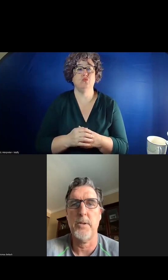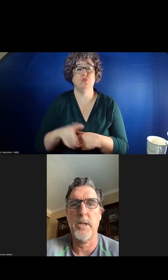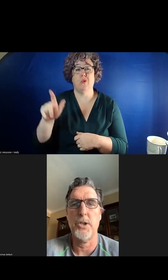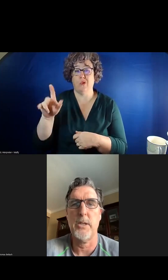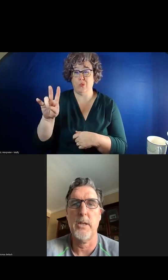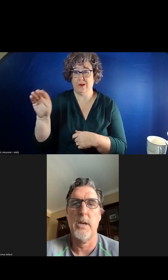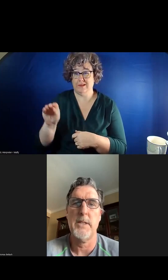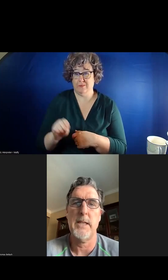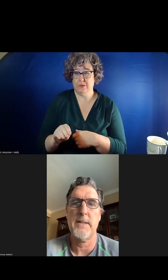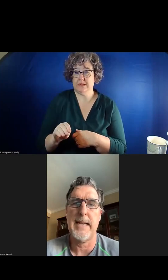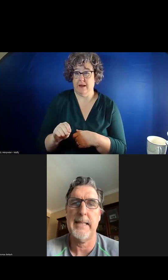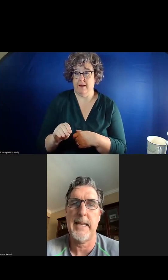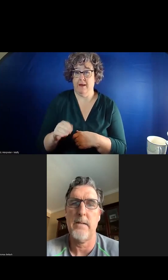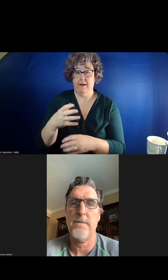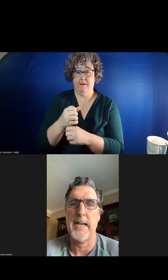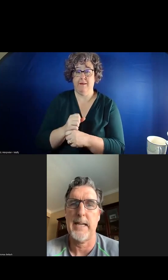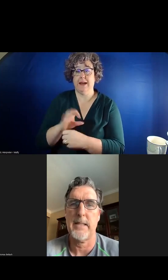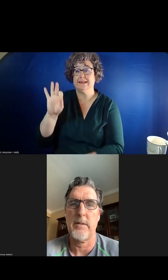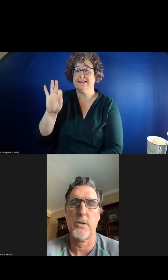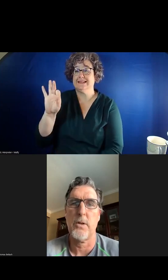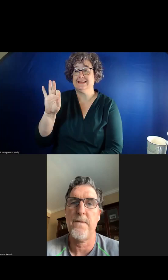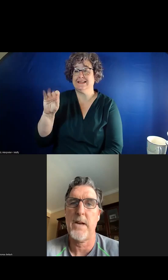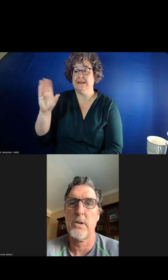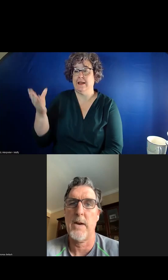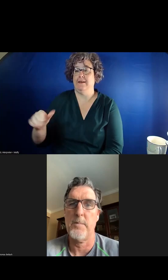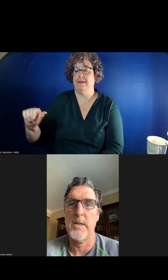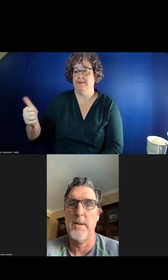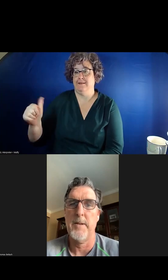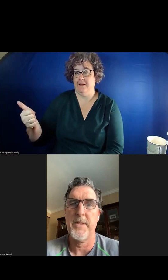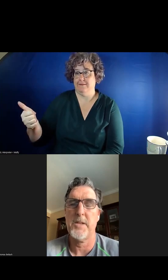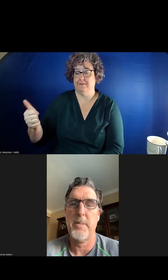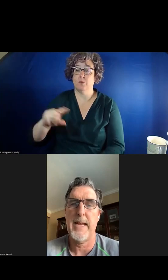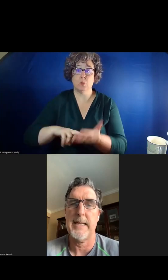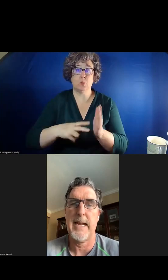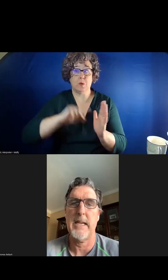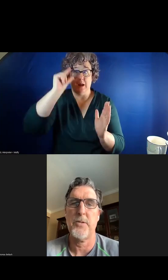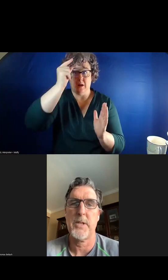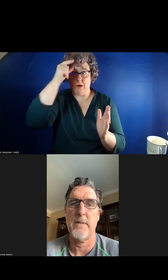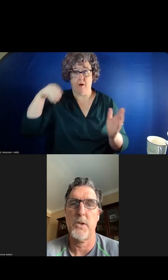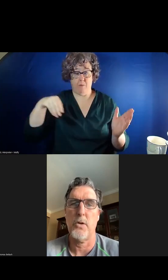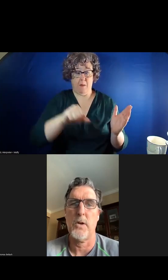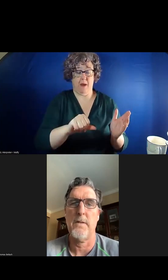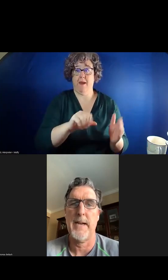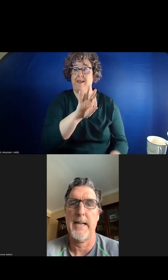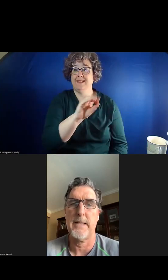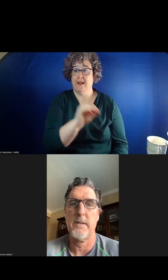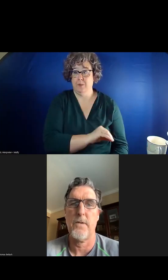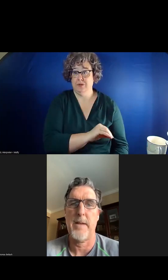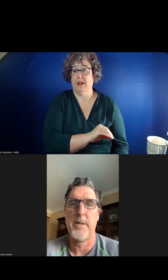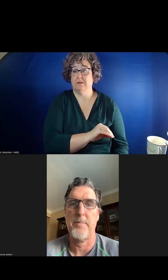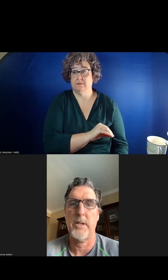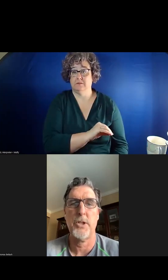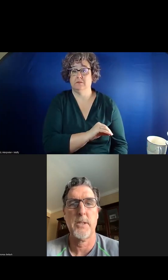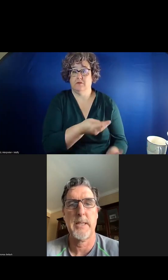the population receives 90/10 financing, right? So the federal government is paying 90% of the overall financing